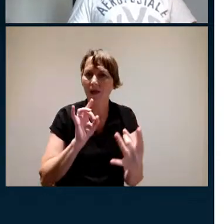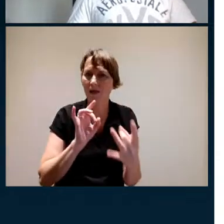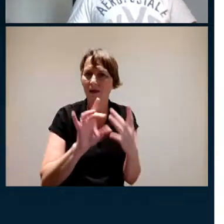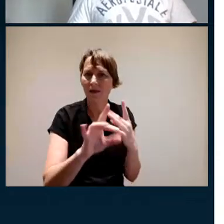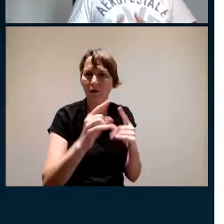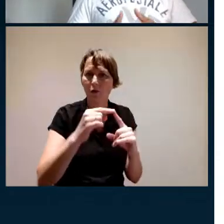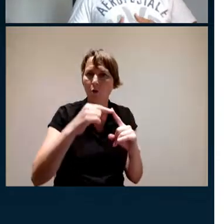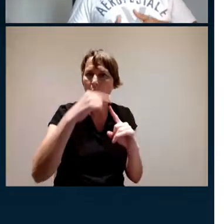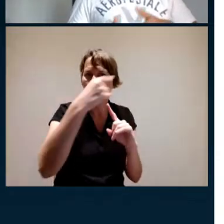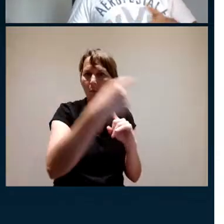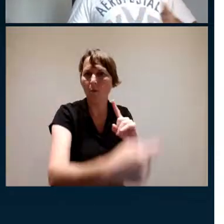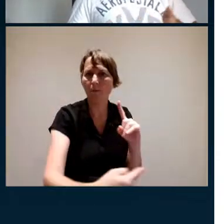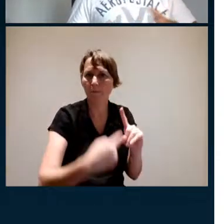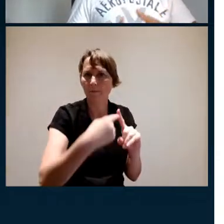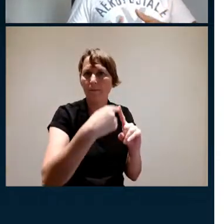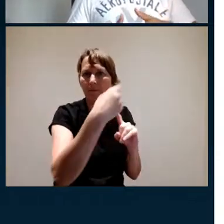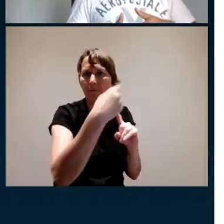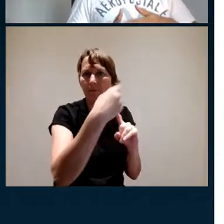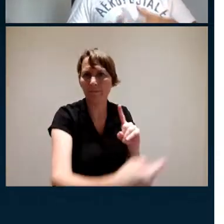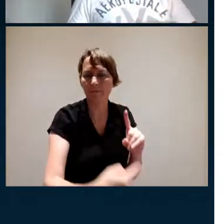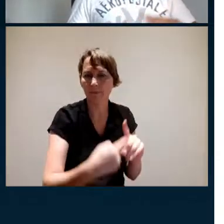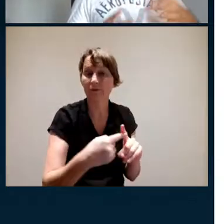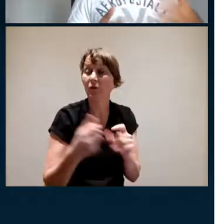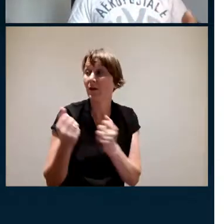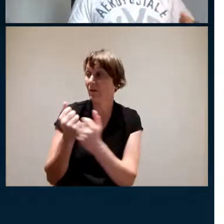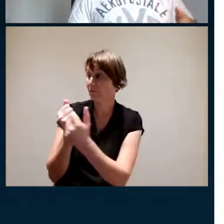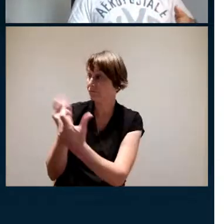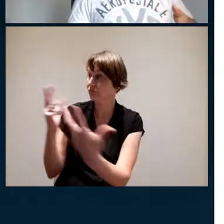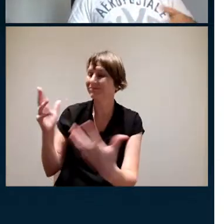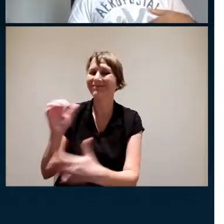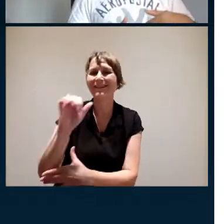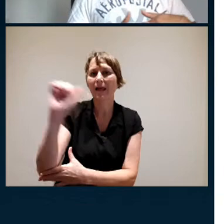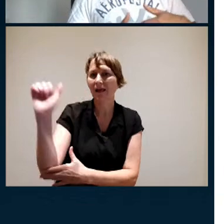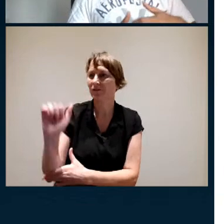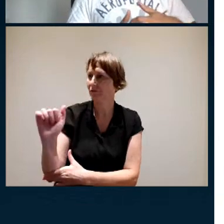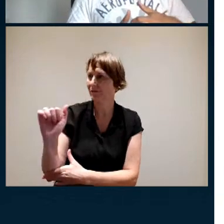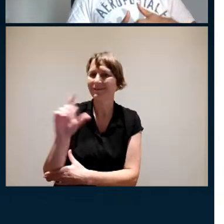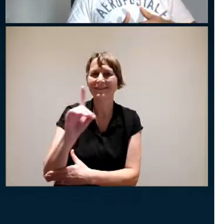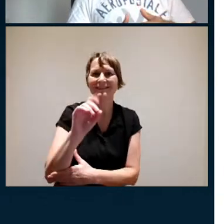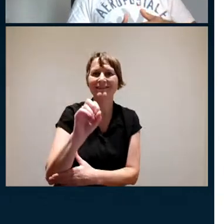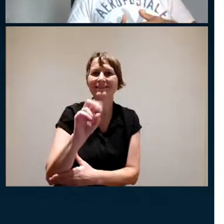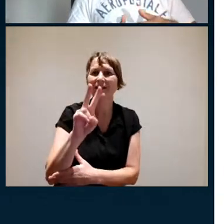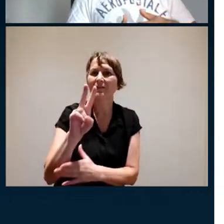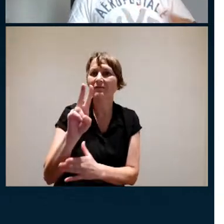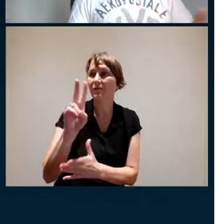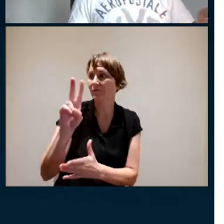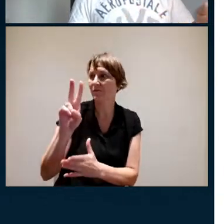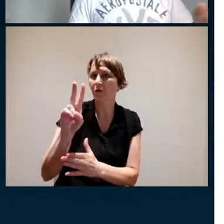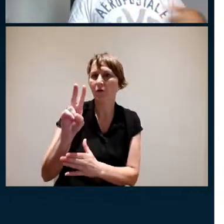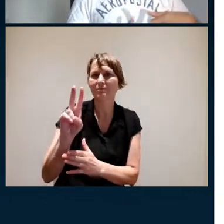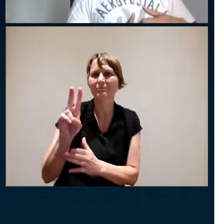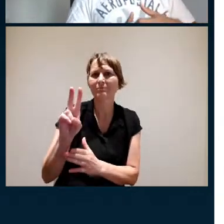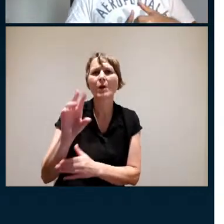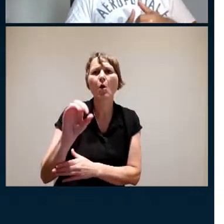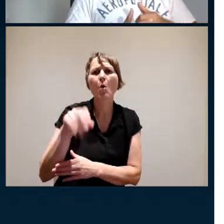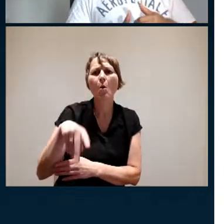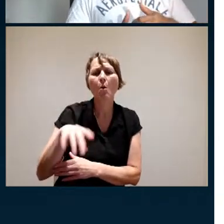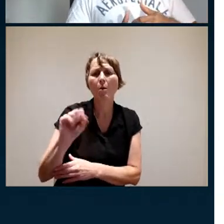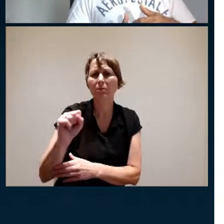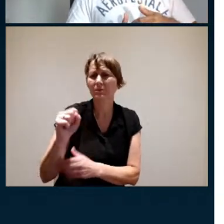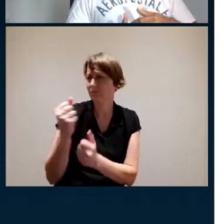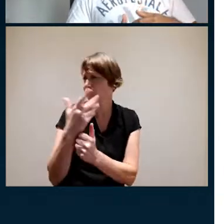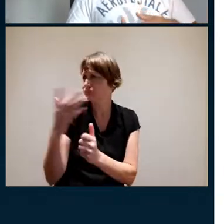Azure with these extensions. The DevOps teams are using these extensions, and they are quite vastly